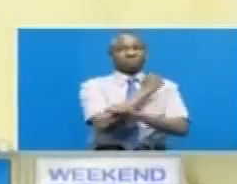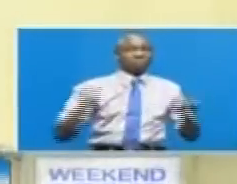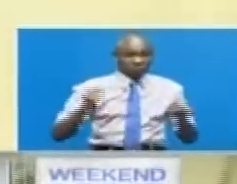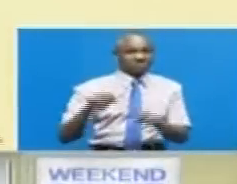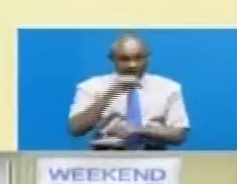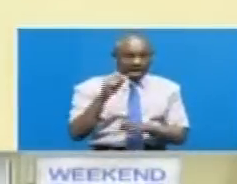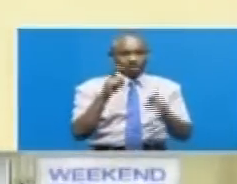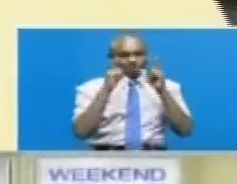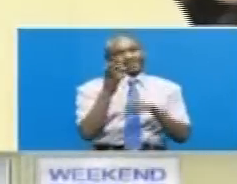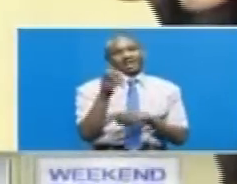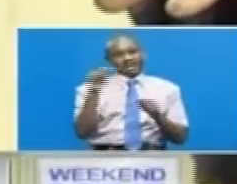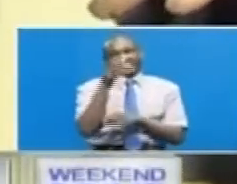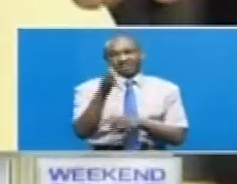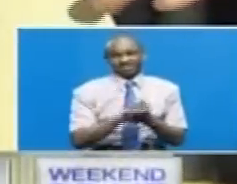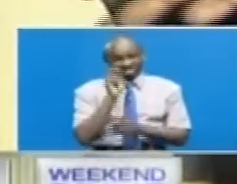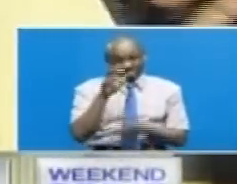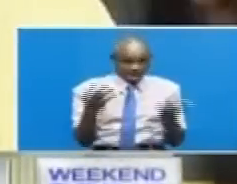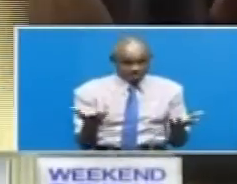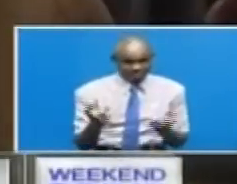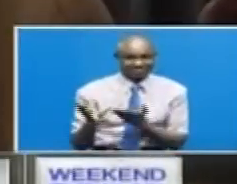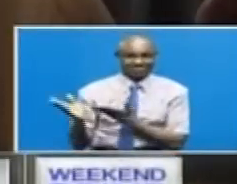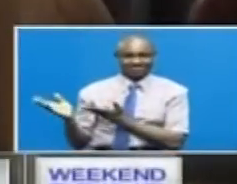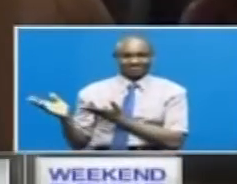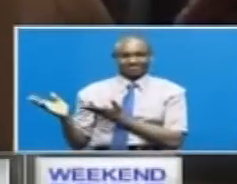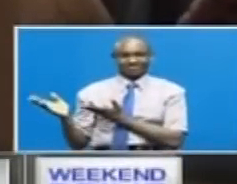awaiting police vehicle take a